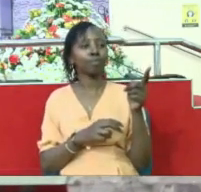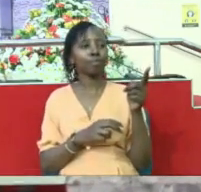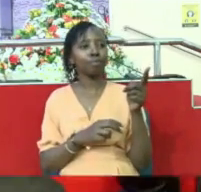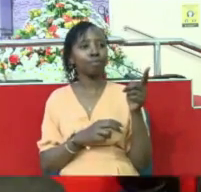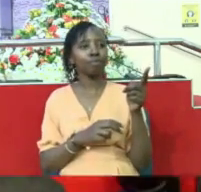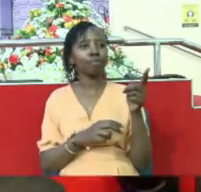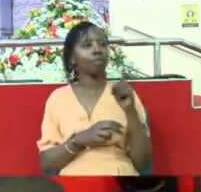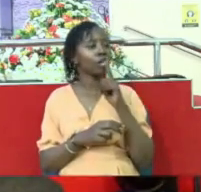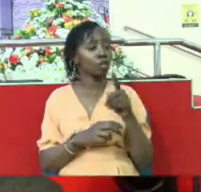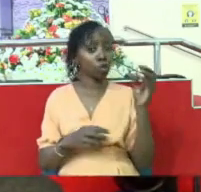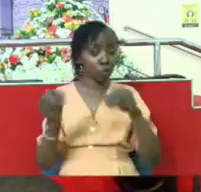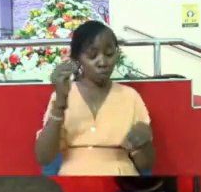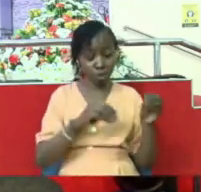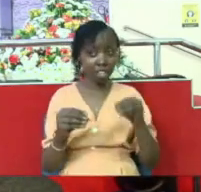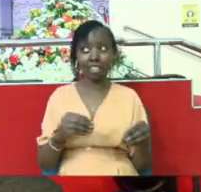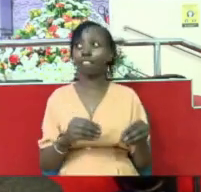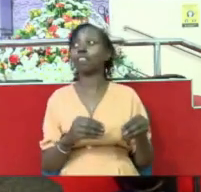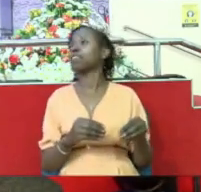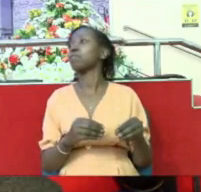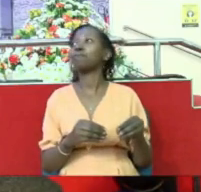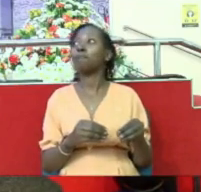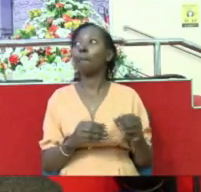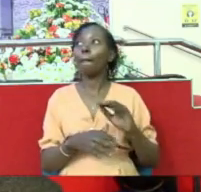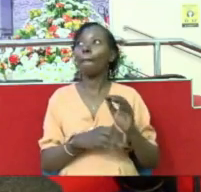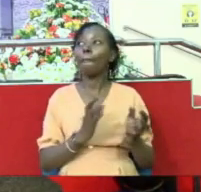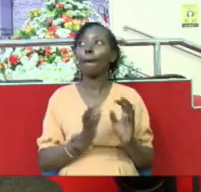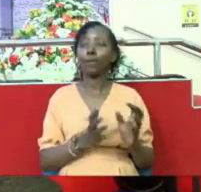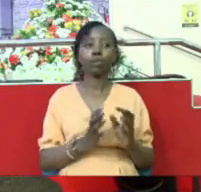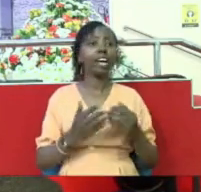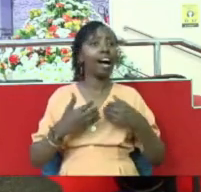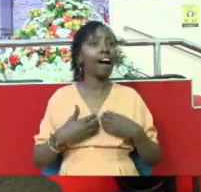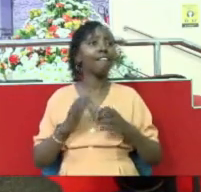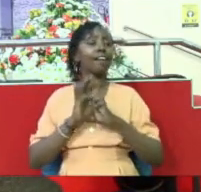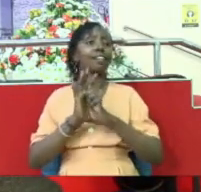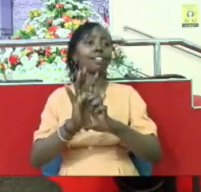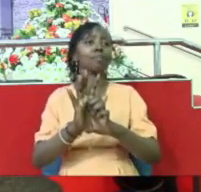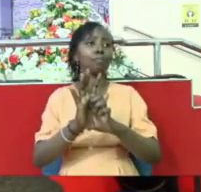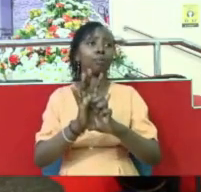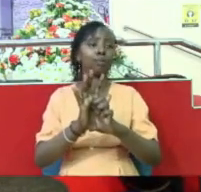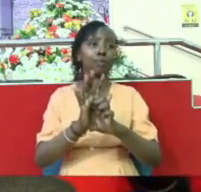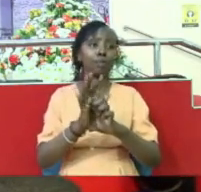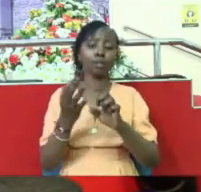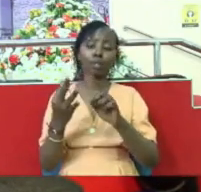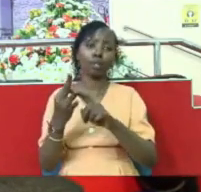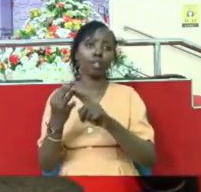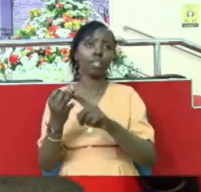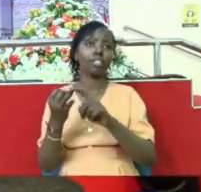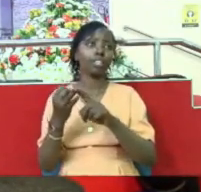is what giving is all about. We have an example. Tuko na mfano. Secondly, the grace.